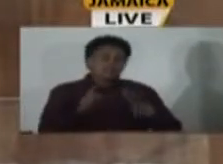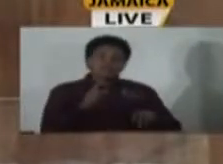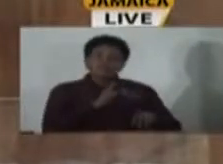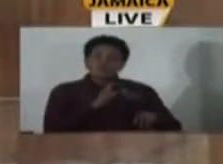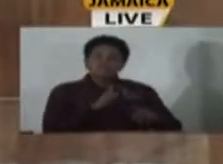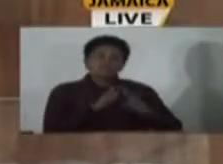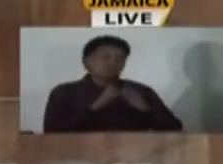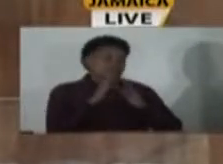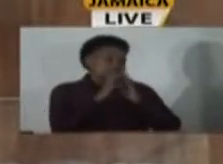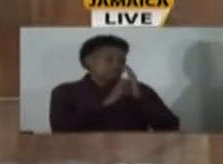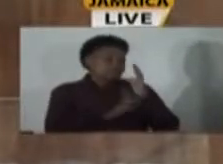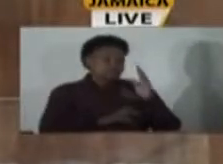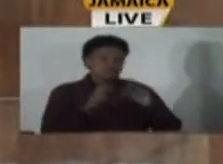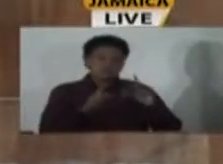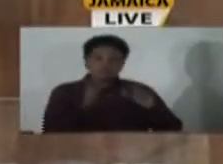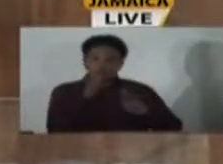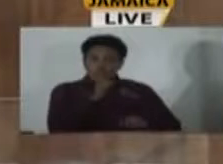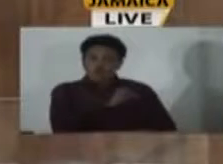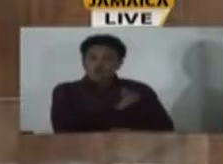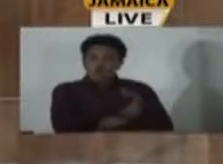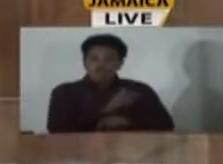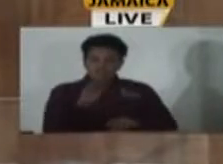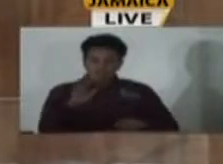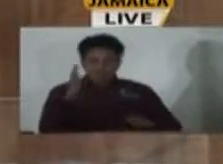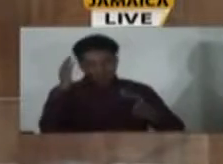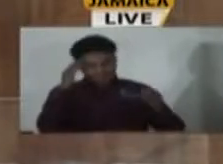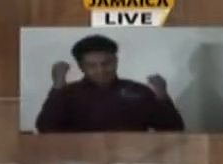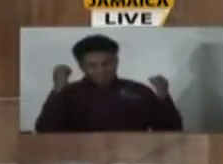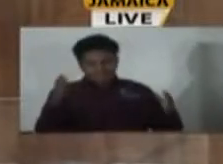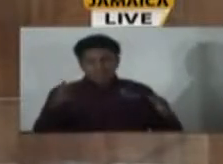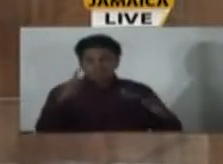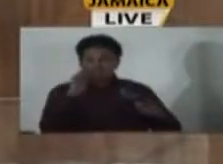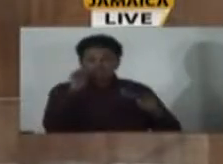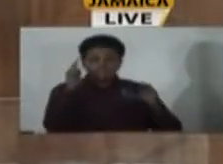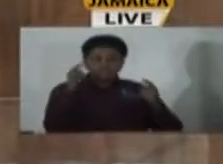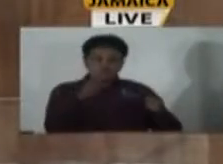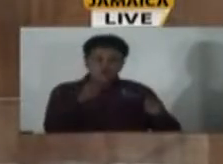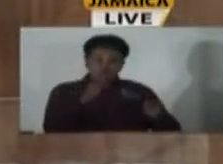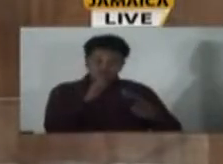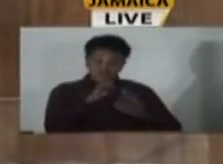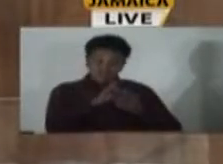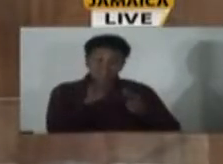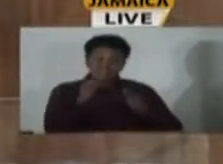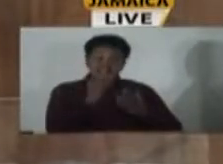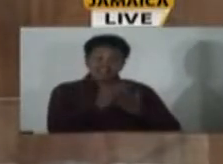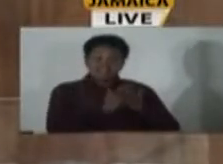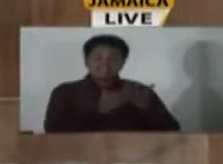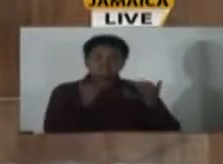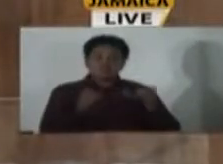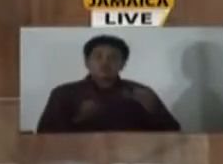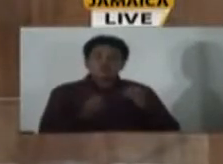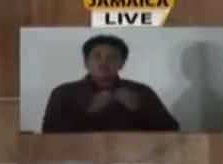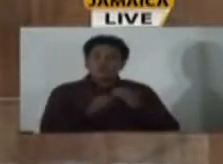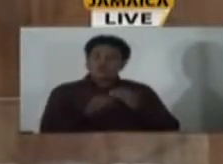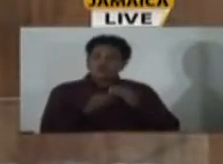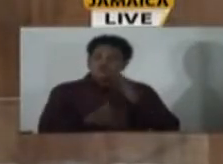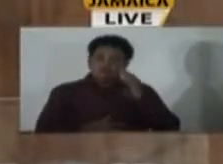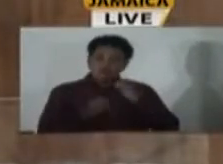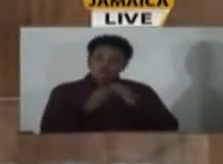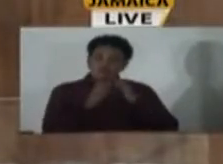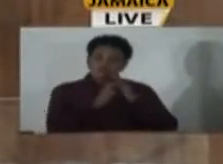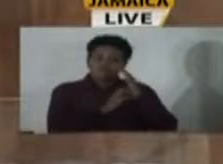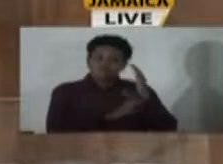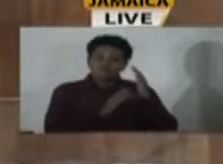long list of persons who are authorized persons for this purpose. And indeed, that list is now being made even longer by